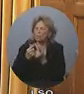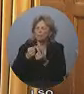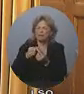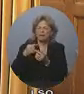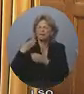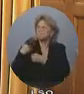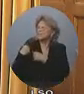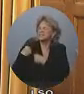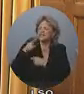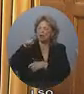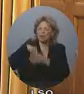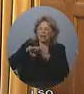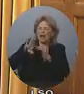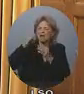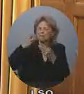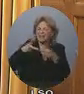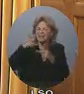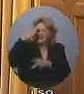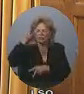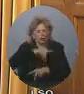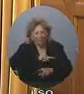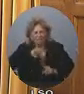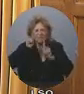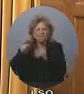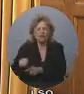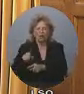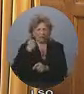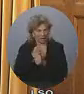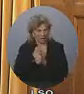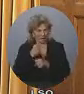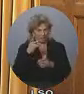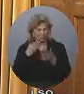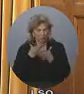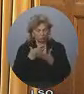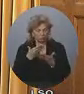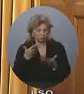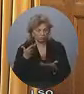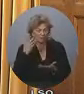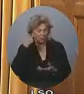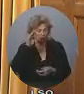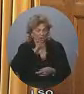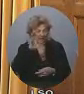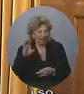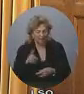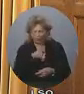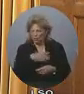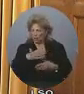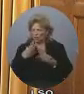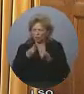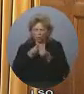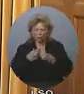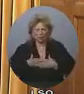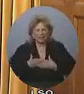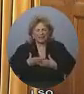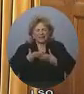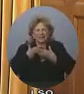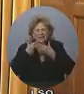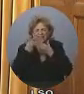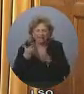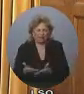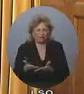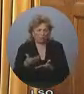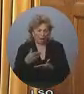out the business of Canada. This minister has shown dedication of an exceptional quality. In this particular case,